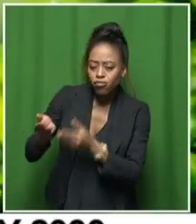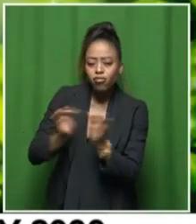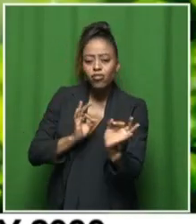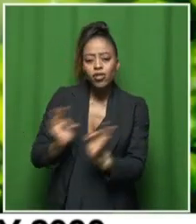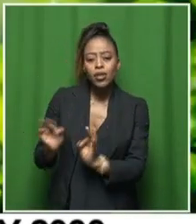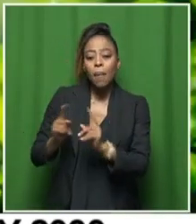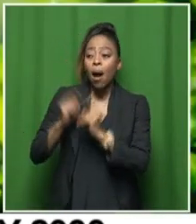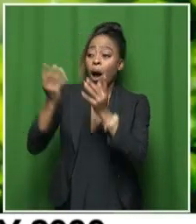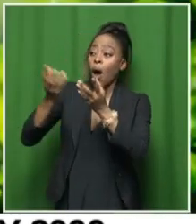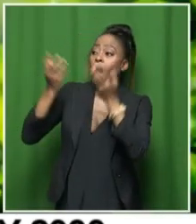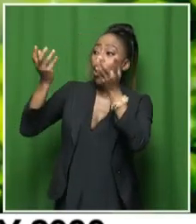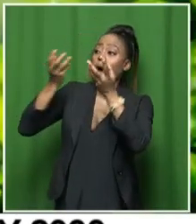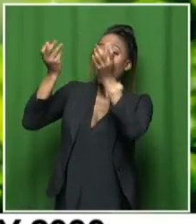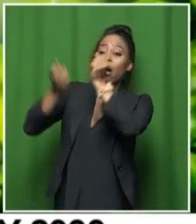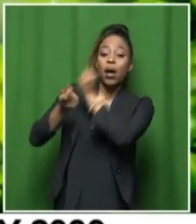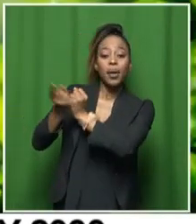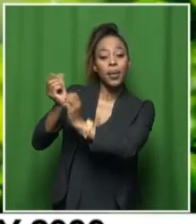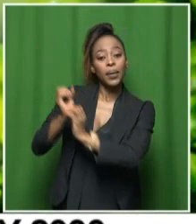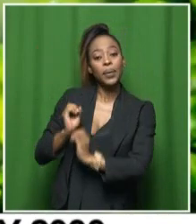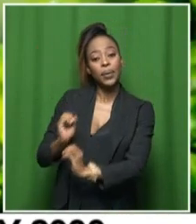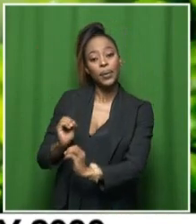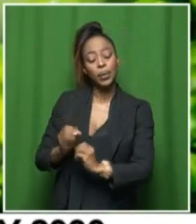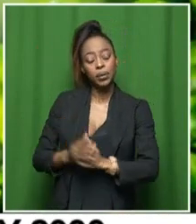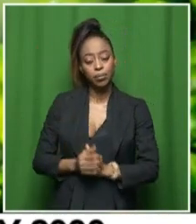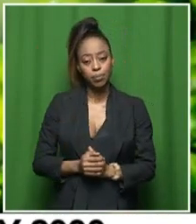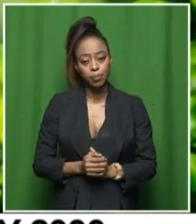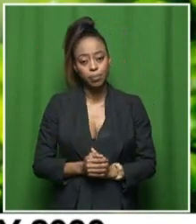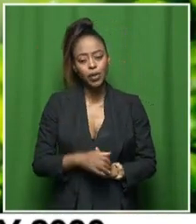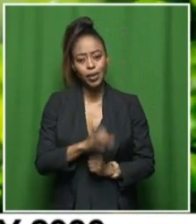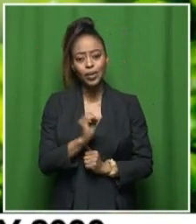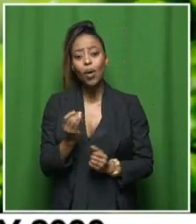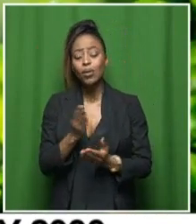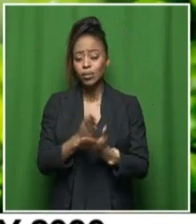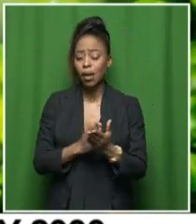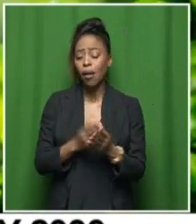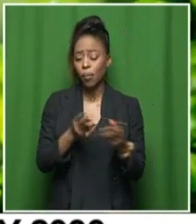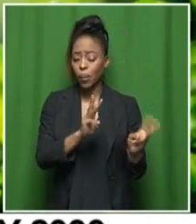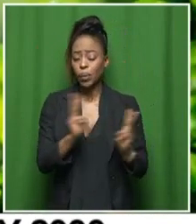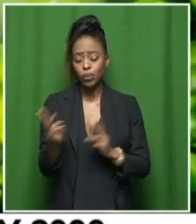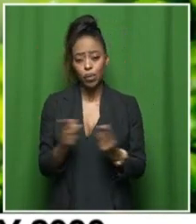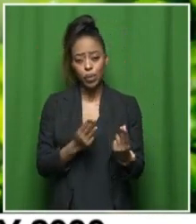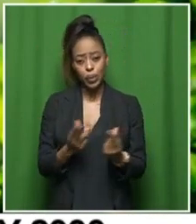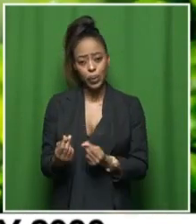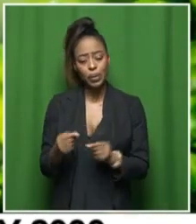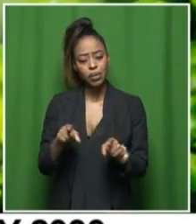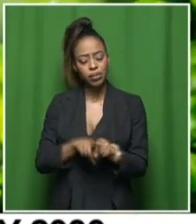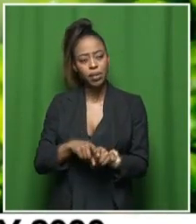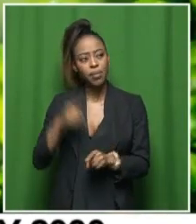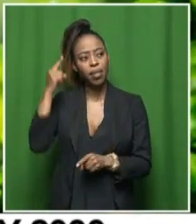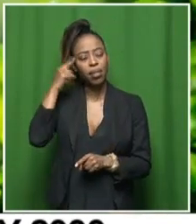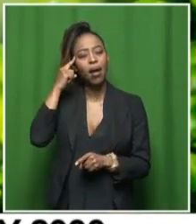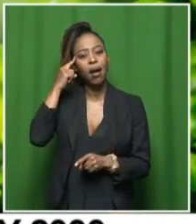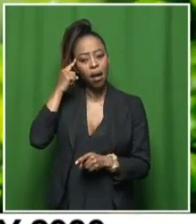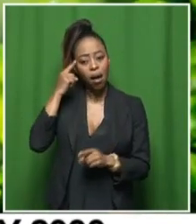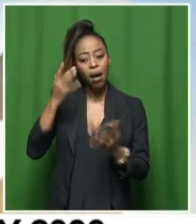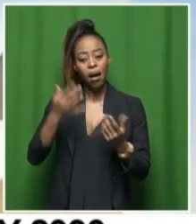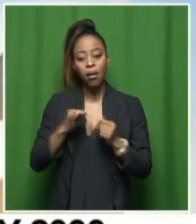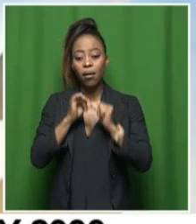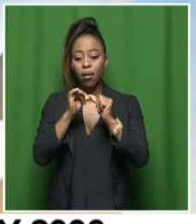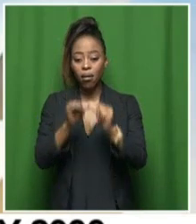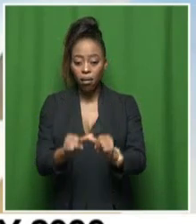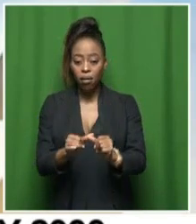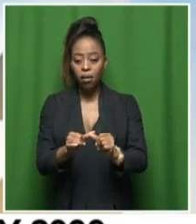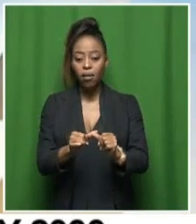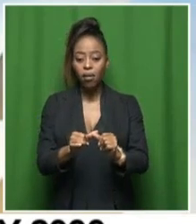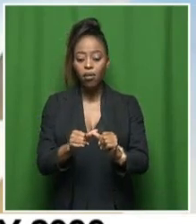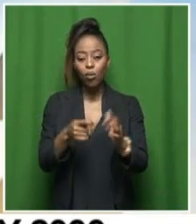net emissions into the environment. So those are some of the ways. And I think it's really framed by our sustainability approach